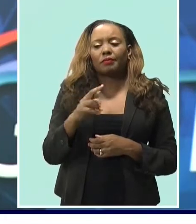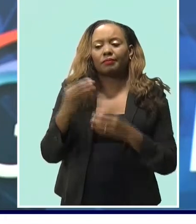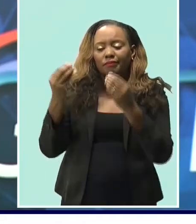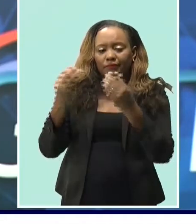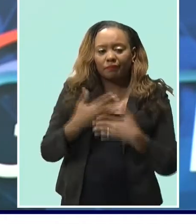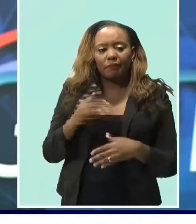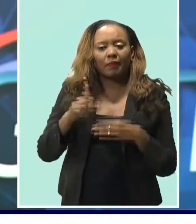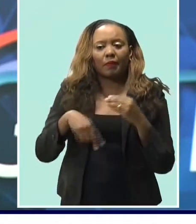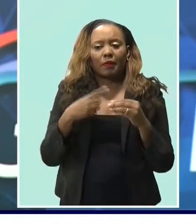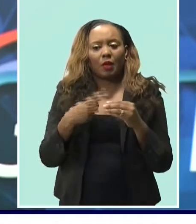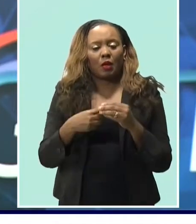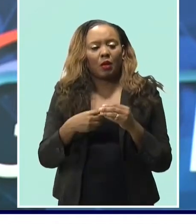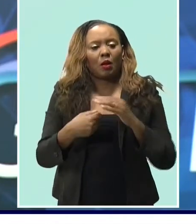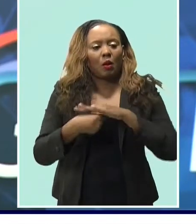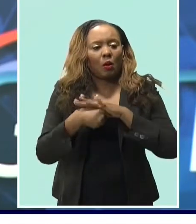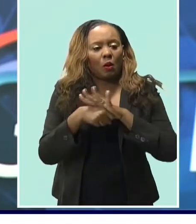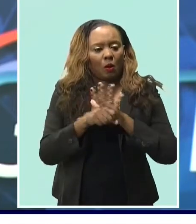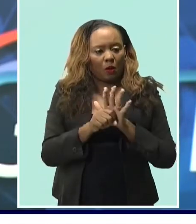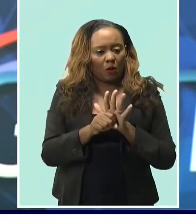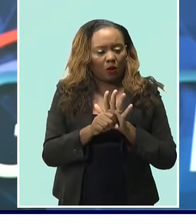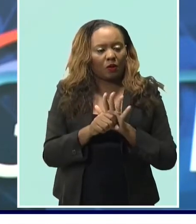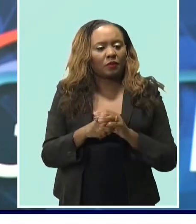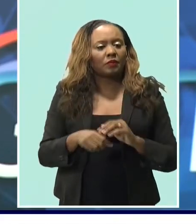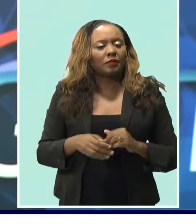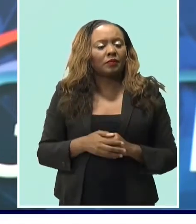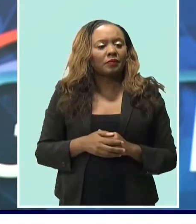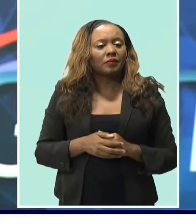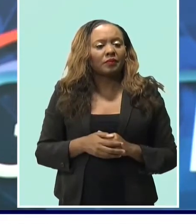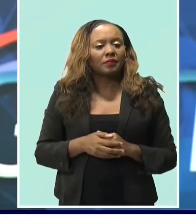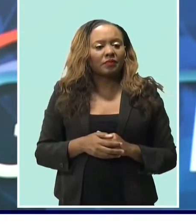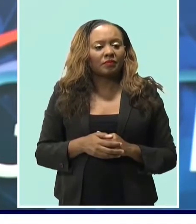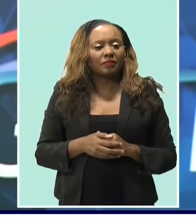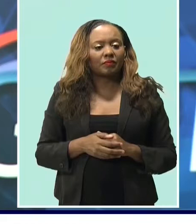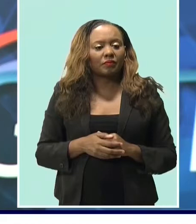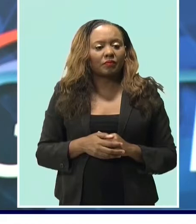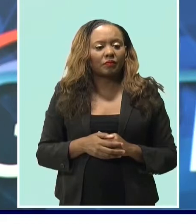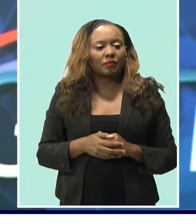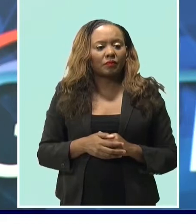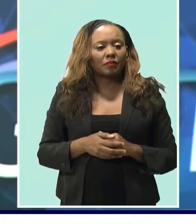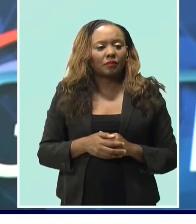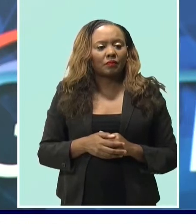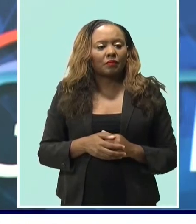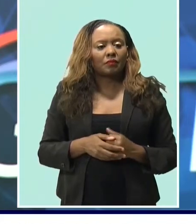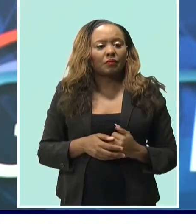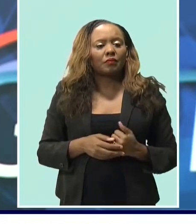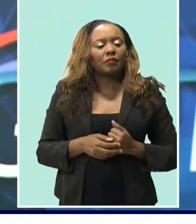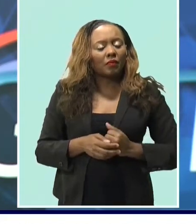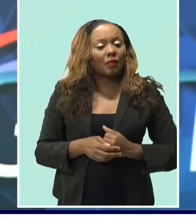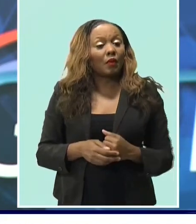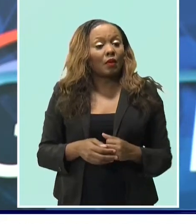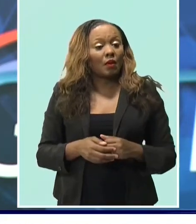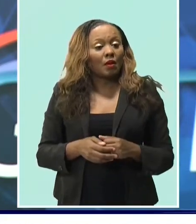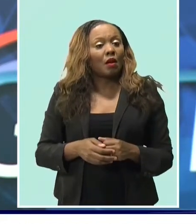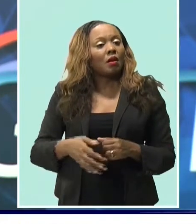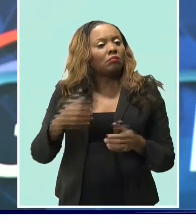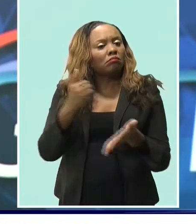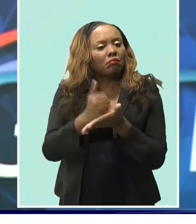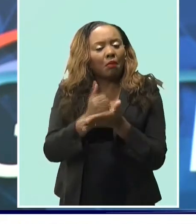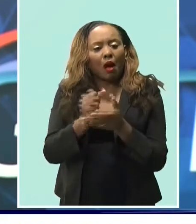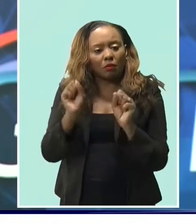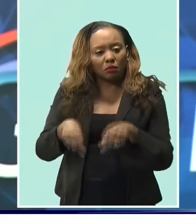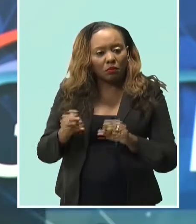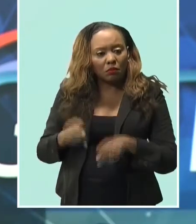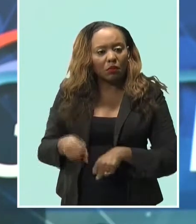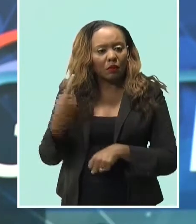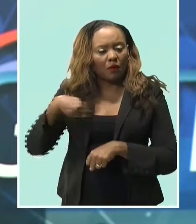it relates to COVID-19 in Barbados. Now, some much-needed help is now available to Barbados as it